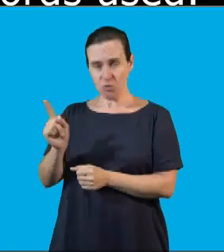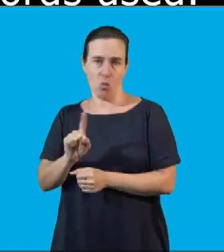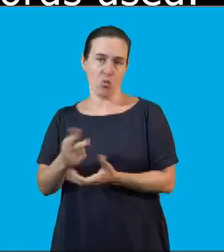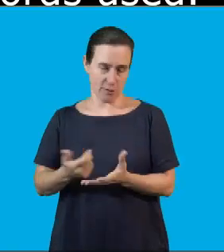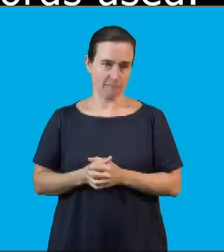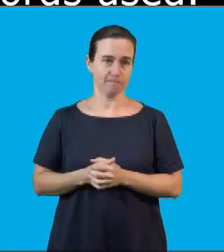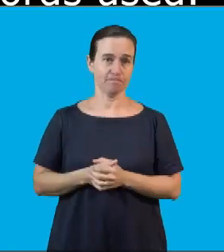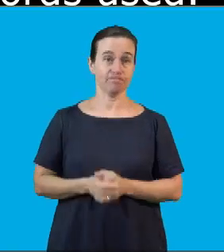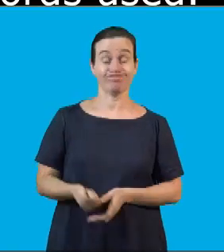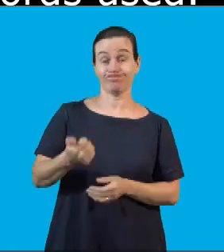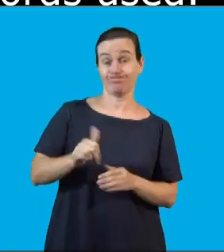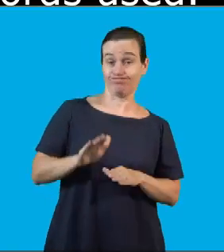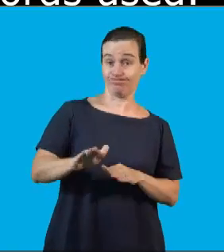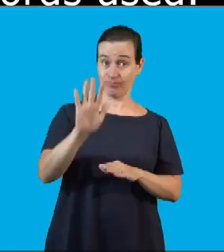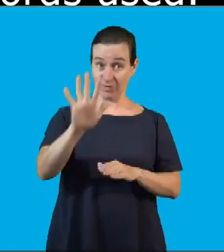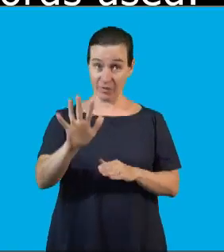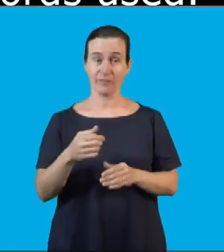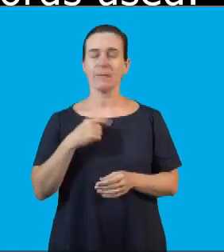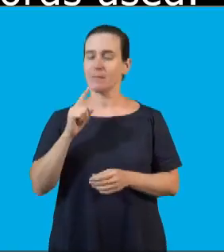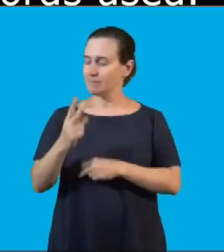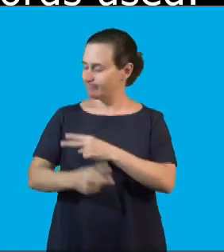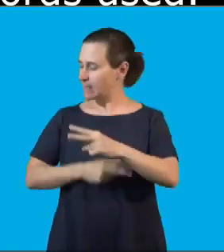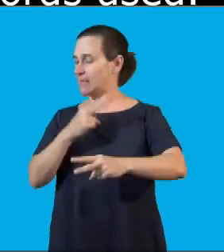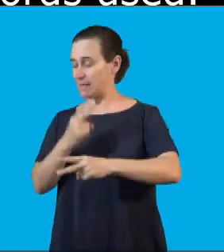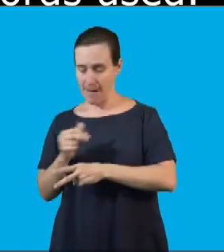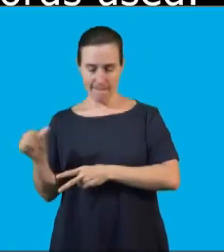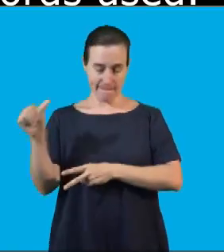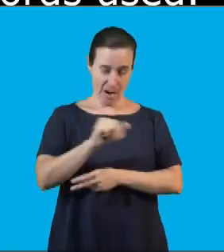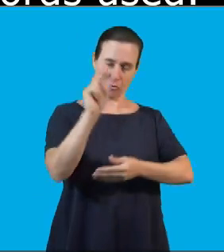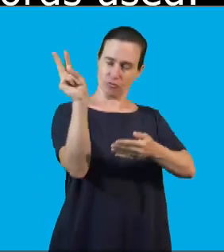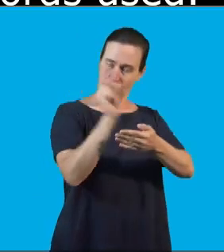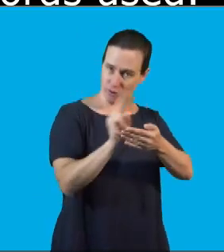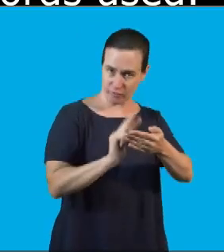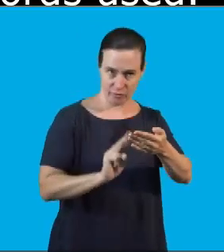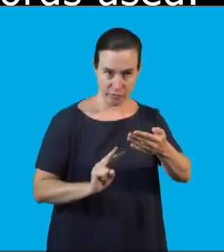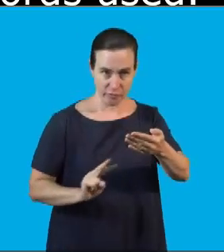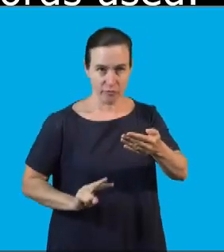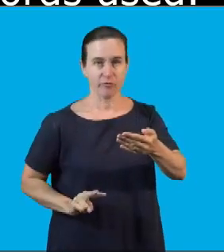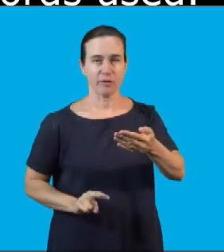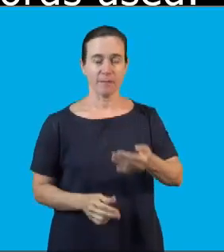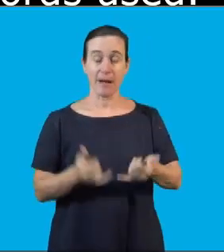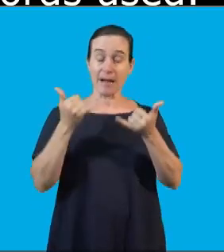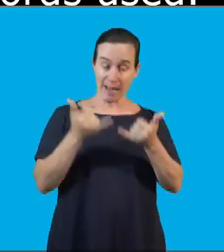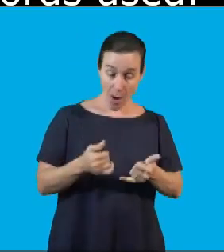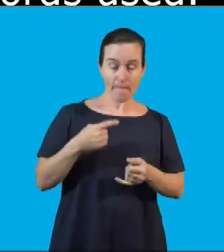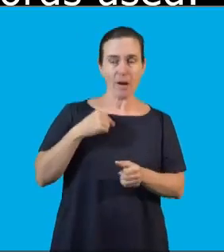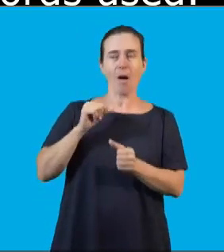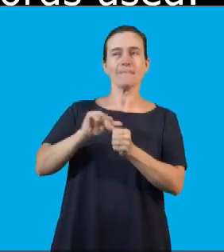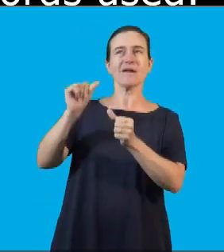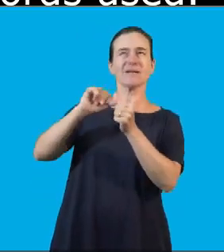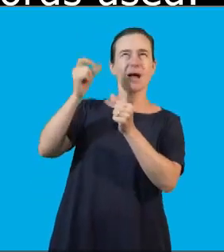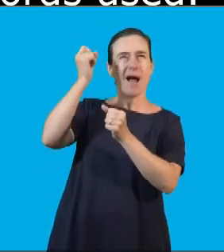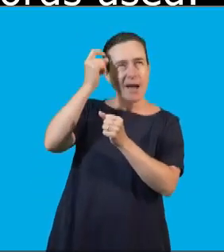asked. In step 5, you read the passage again. Reread the text, but now with